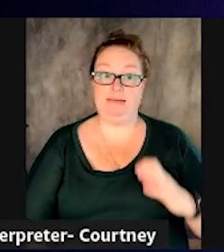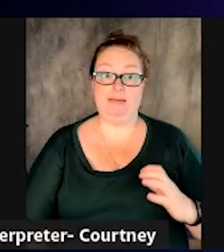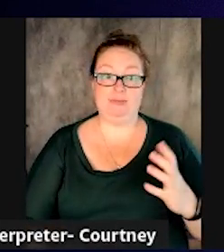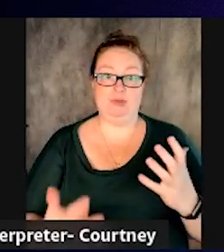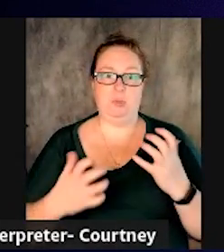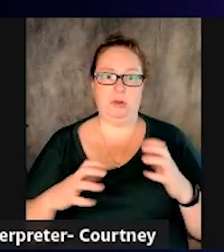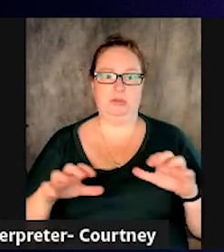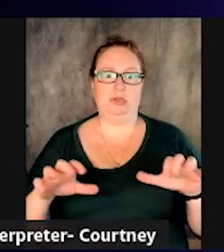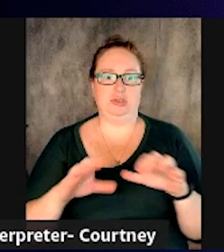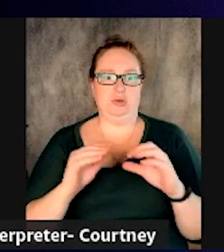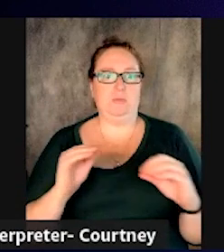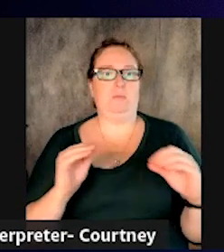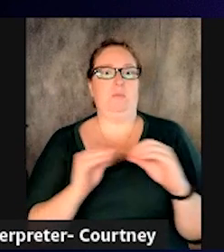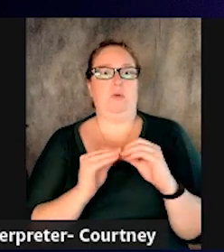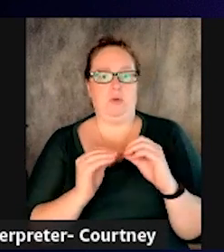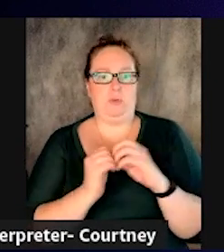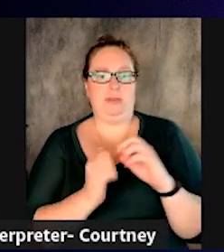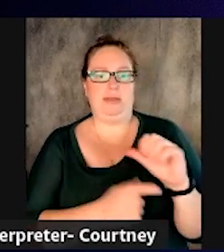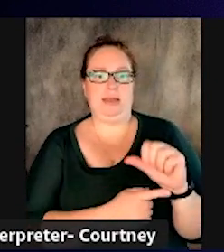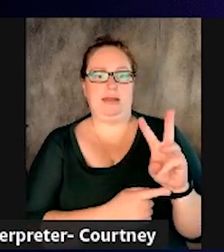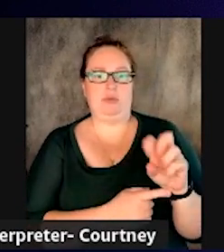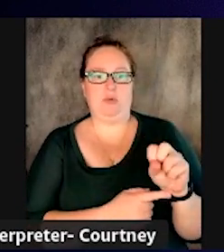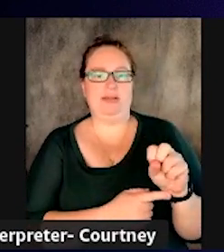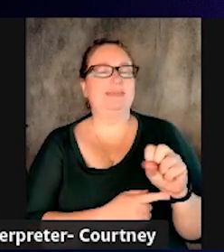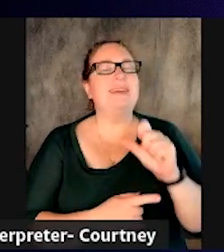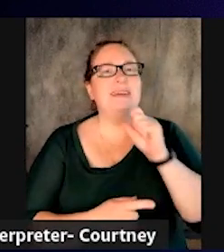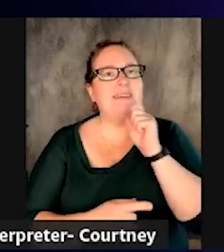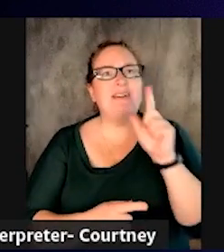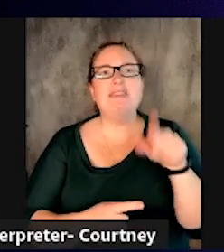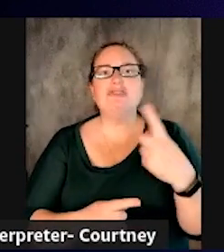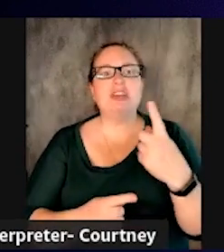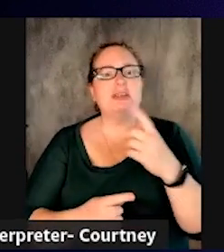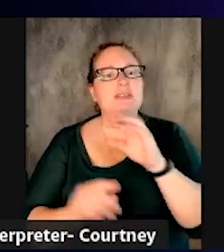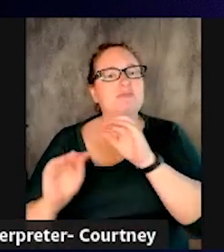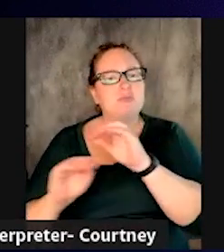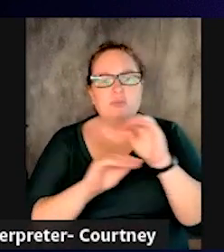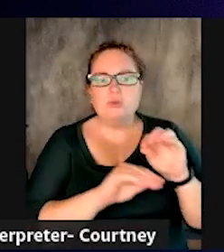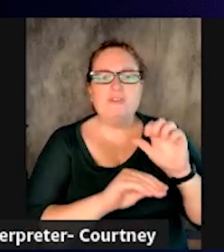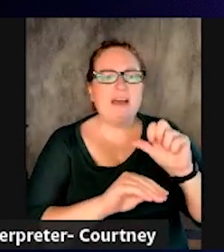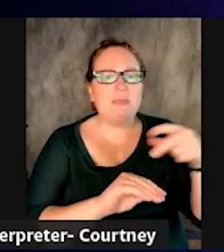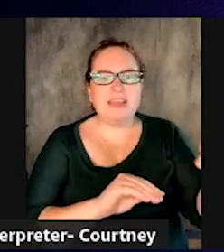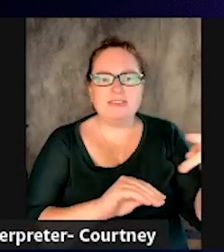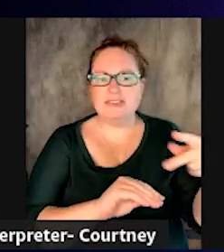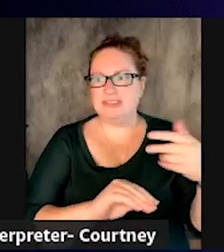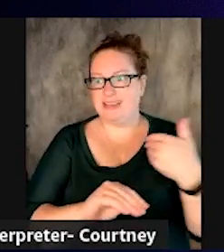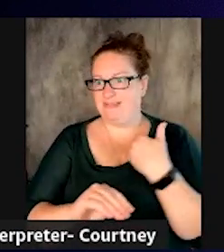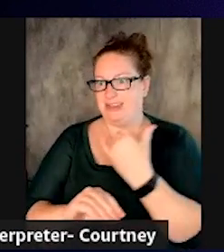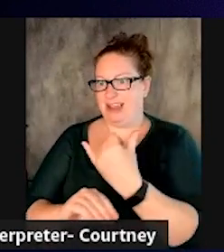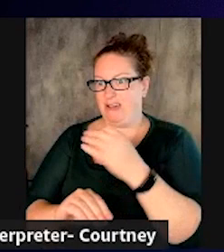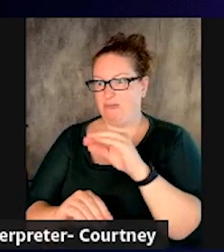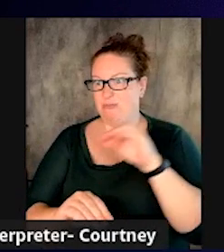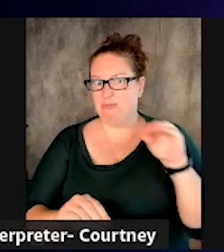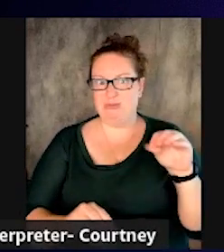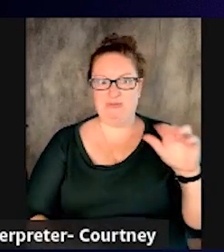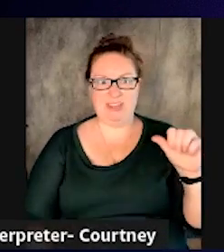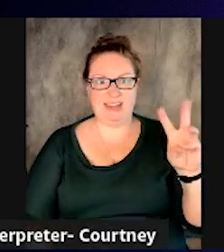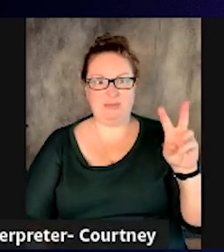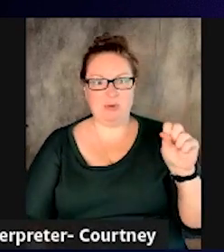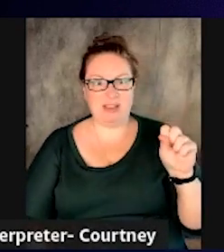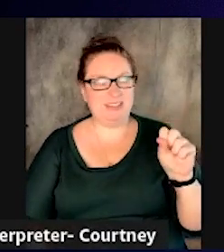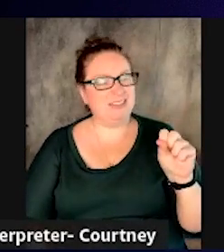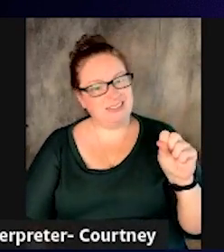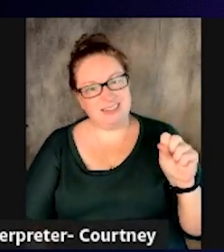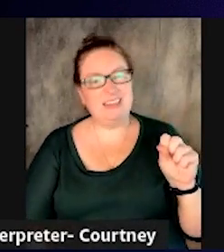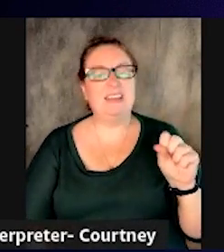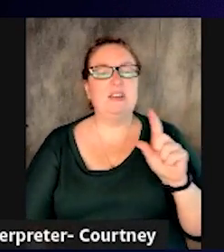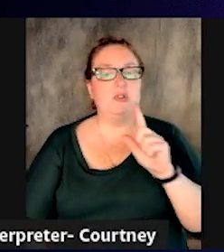in AWS. They don't just want to move their applications as is into AWS. Right. So what we really recommend is move and